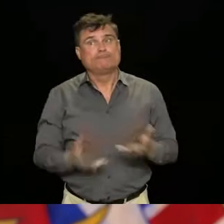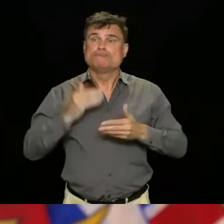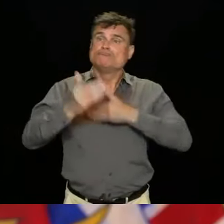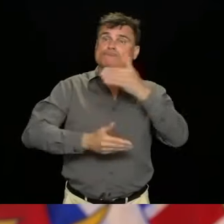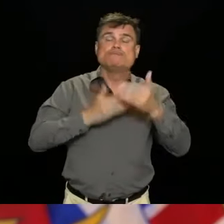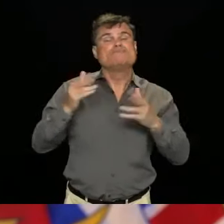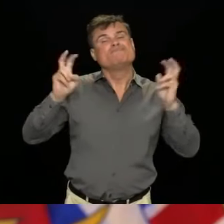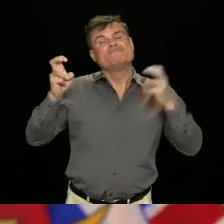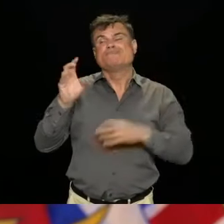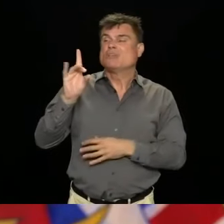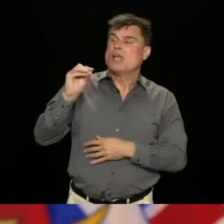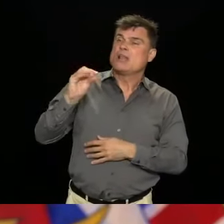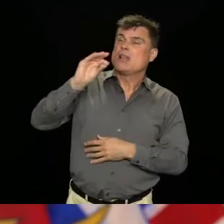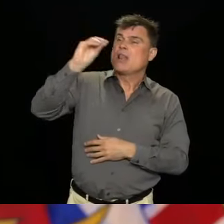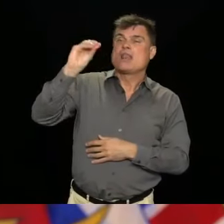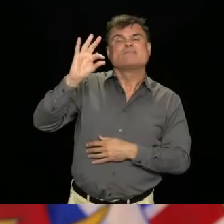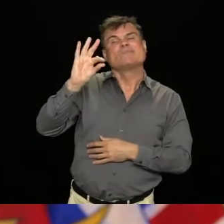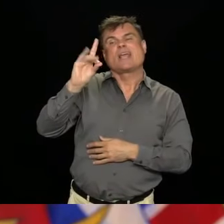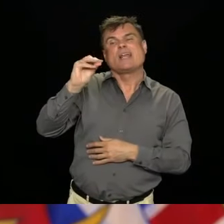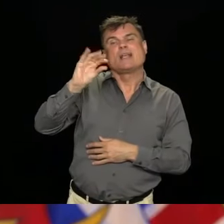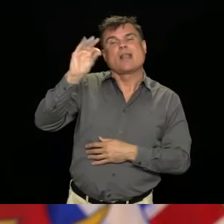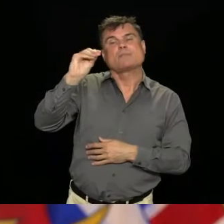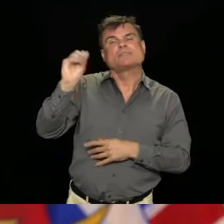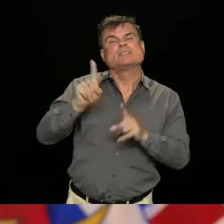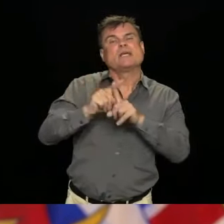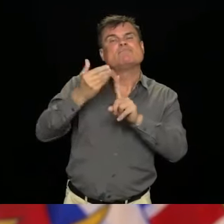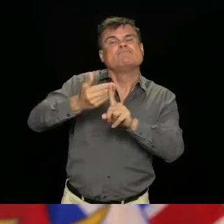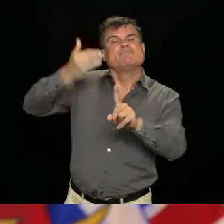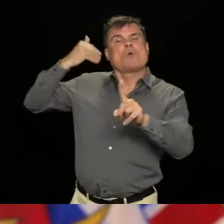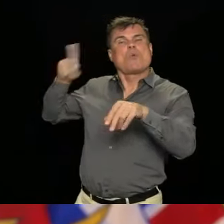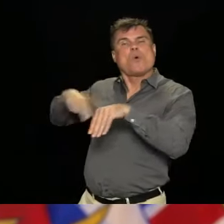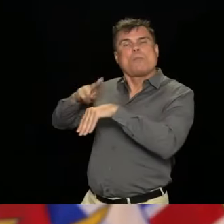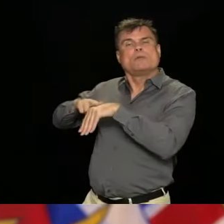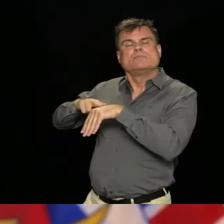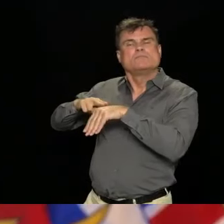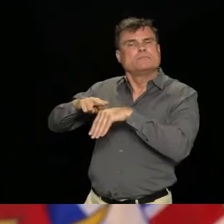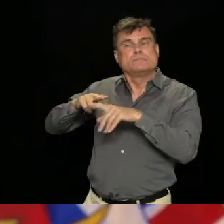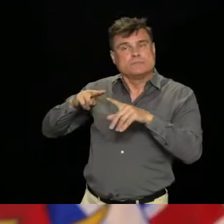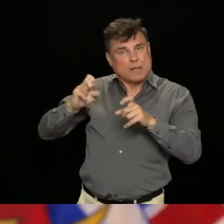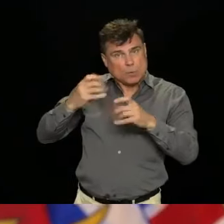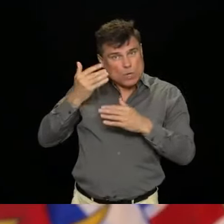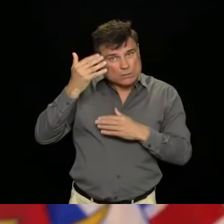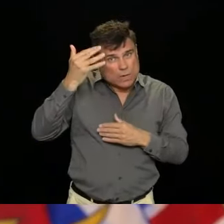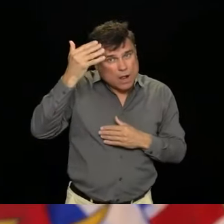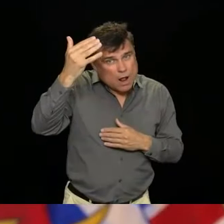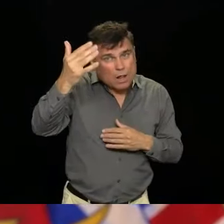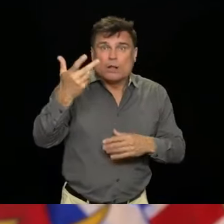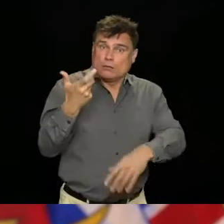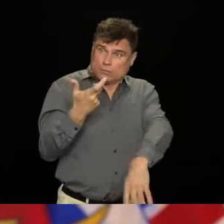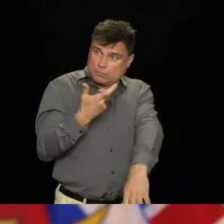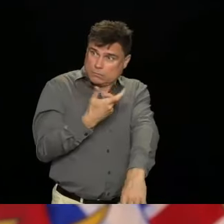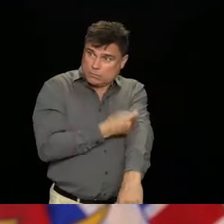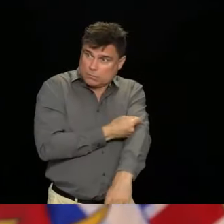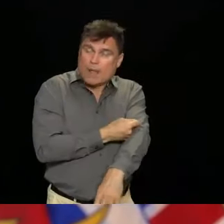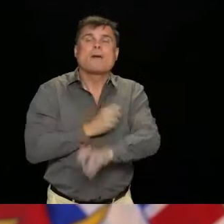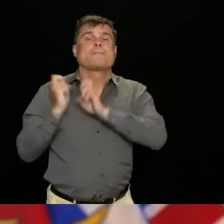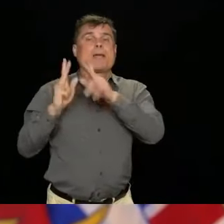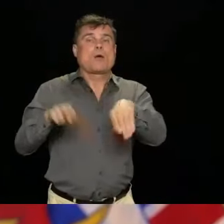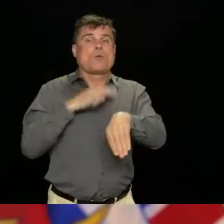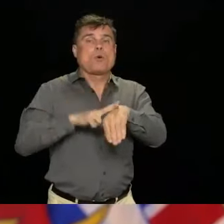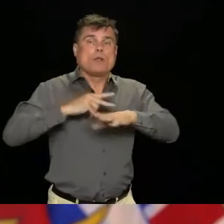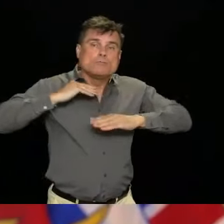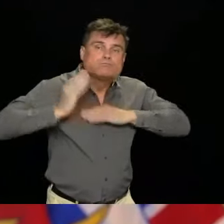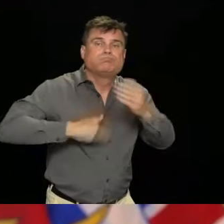that should mean consistently we will be that far below projections in terms of the economy? Well,